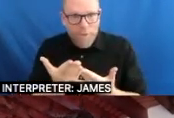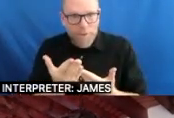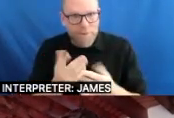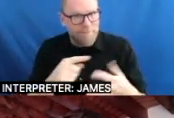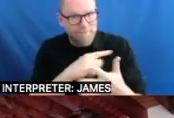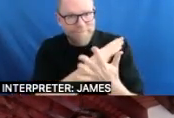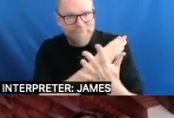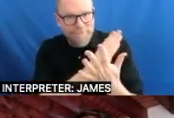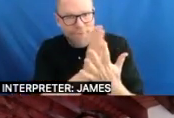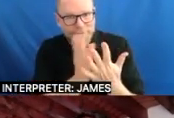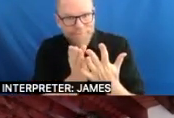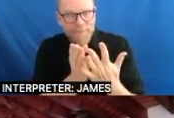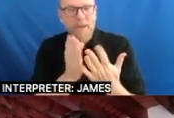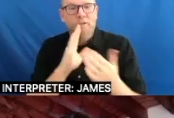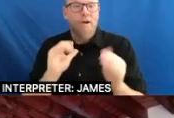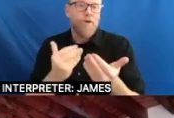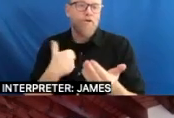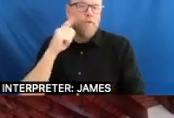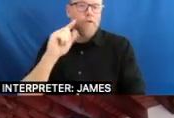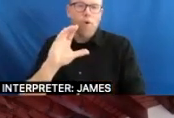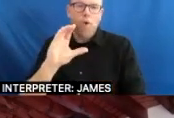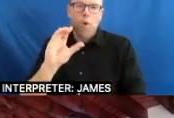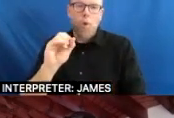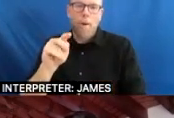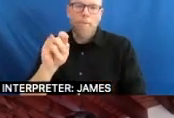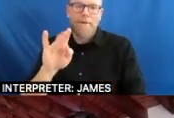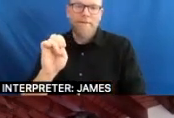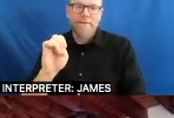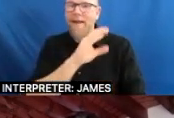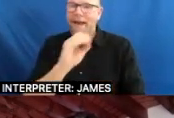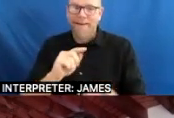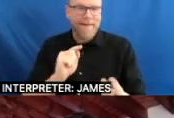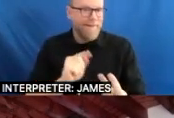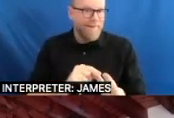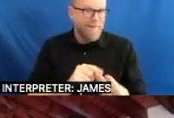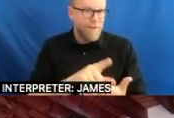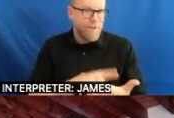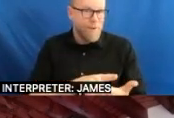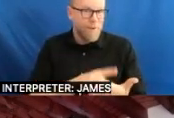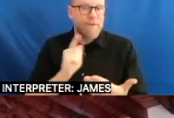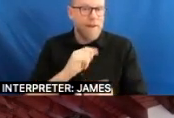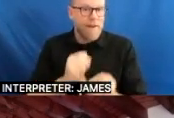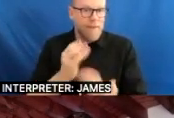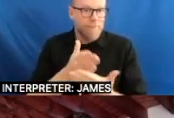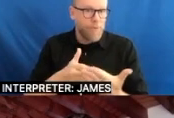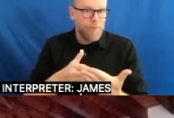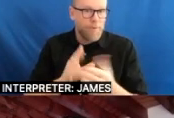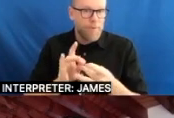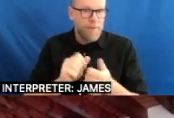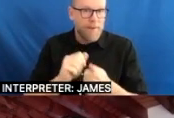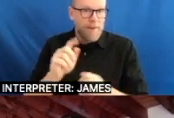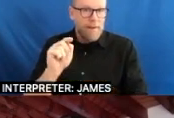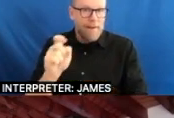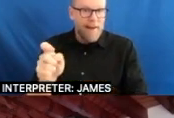introduction to cooperatives and the law. And this last section is on taxes and how money